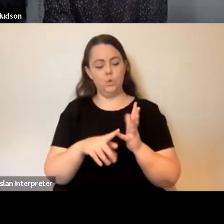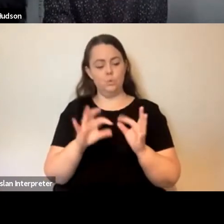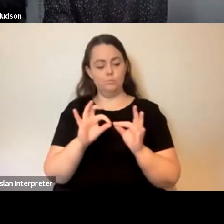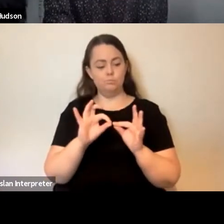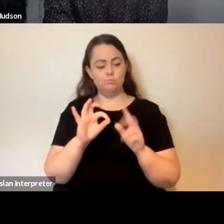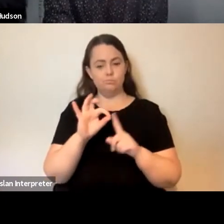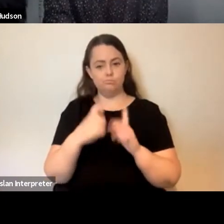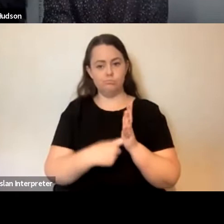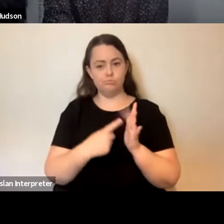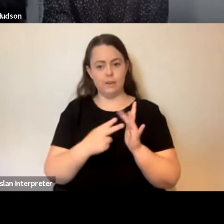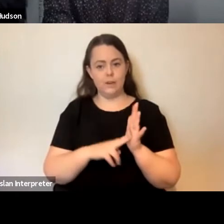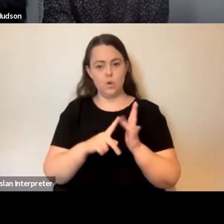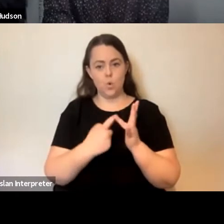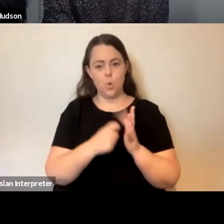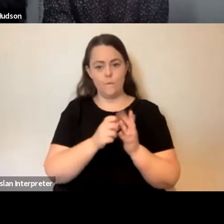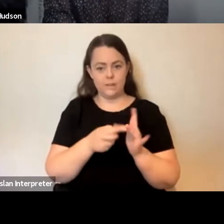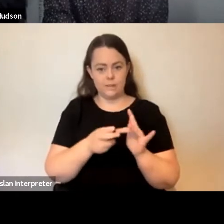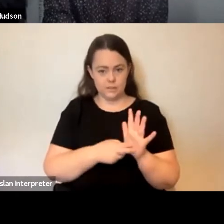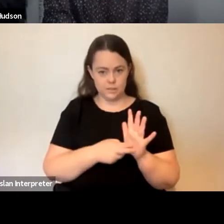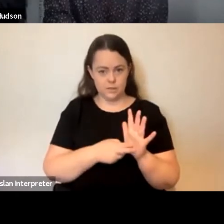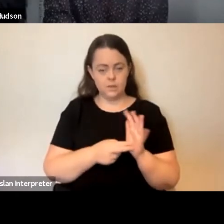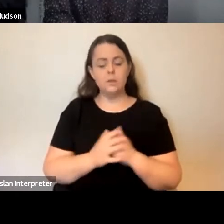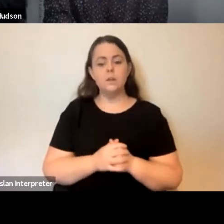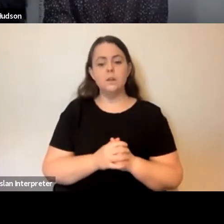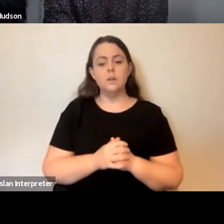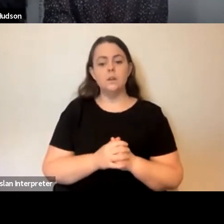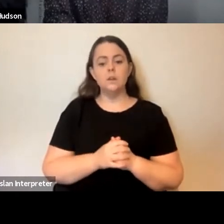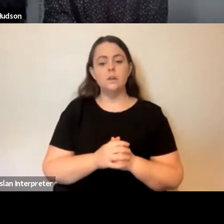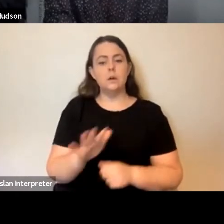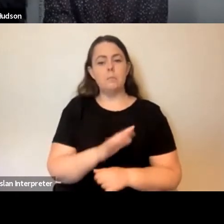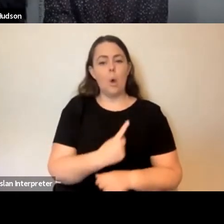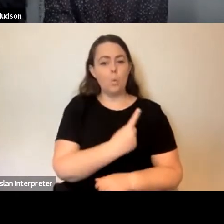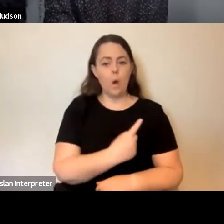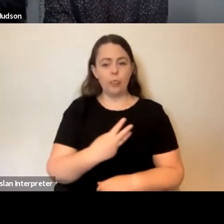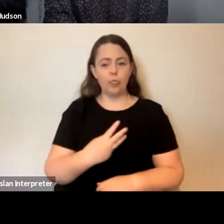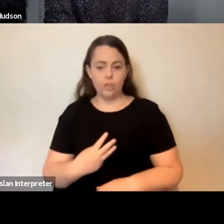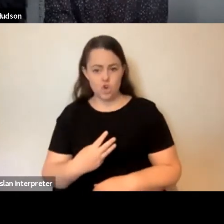from the public clinic in the ACT. About a third of new